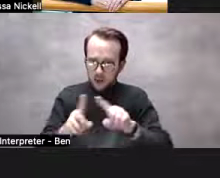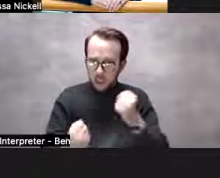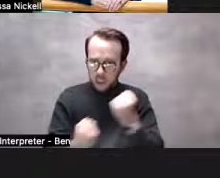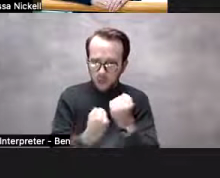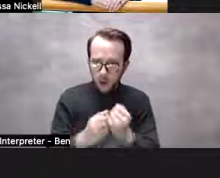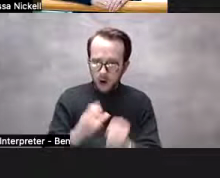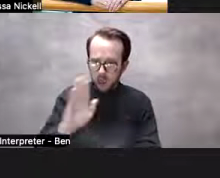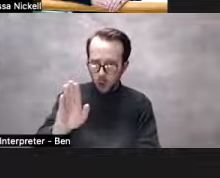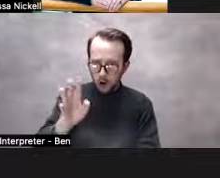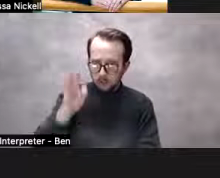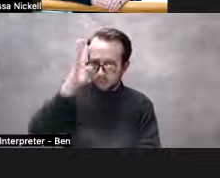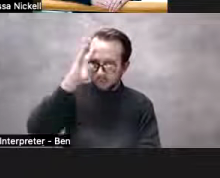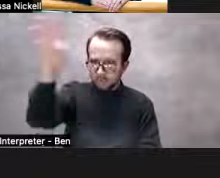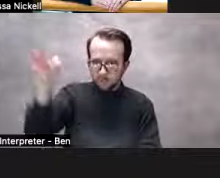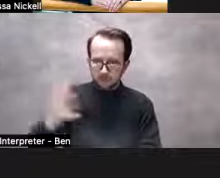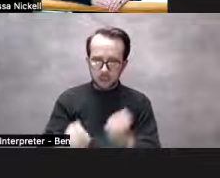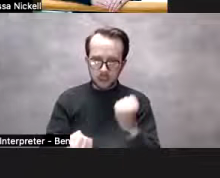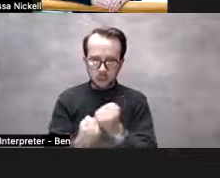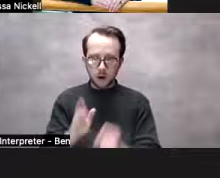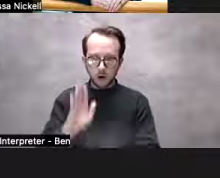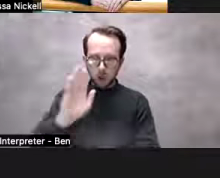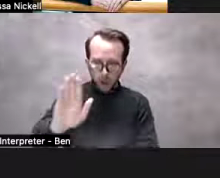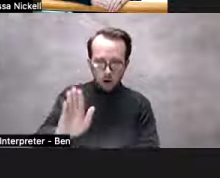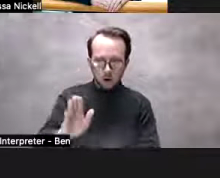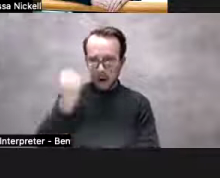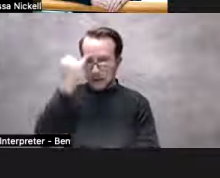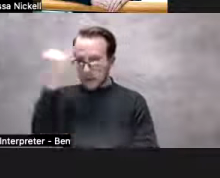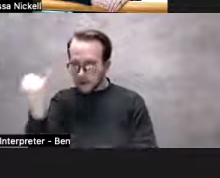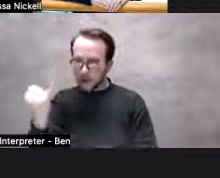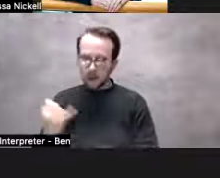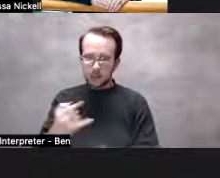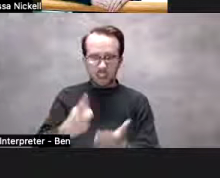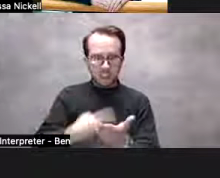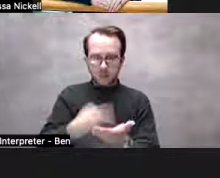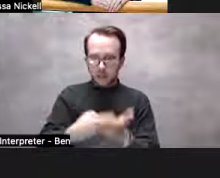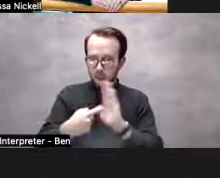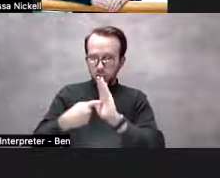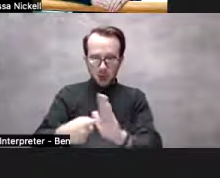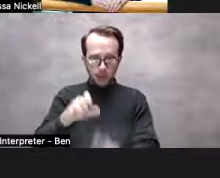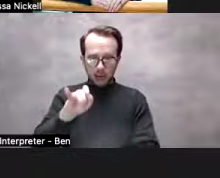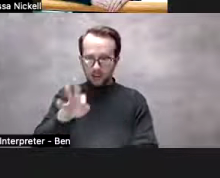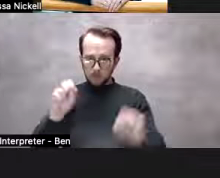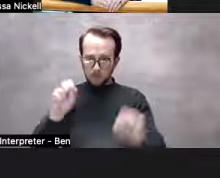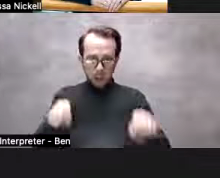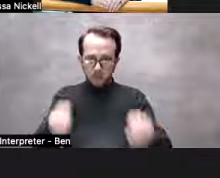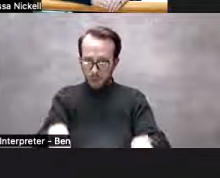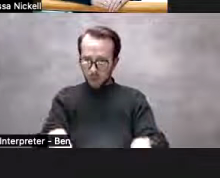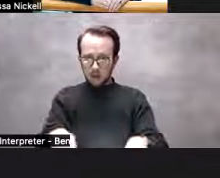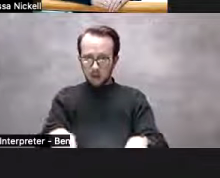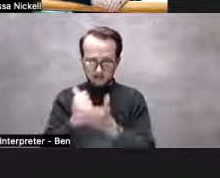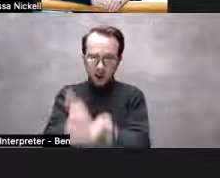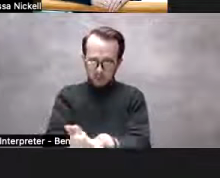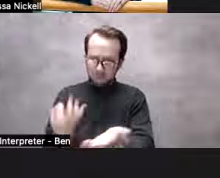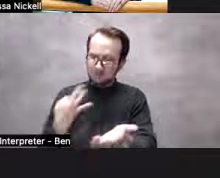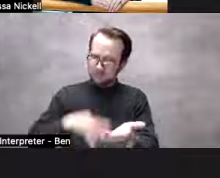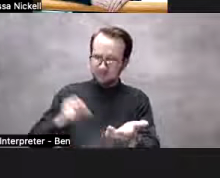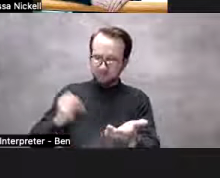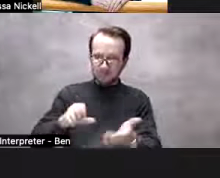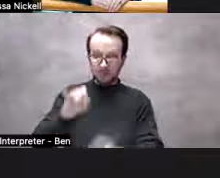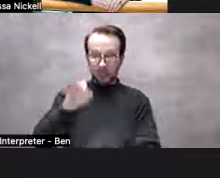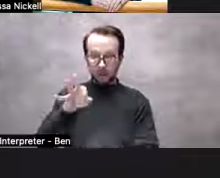you propose doing, and this is really important, but sometimes just demonstrating feasibility can be really helpful. So if you're using a